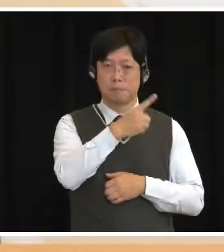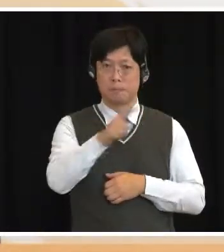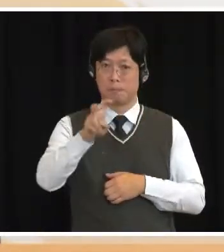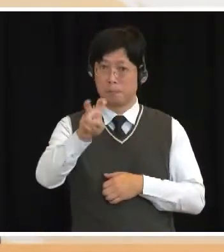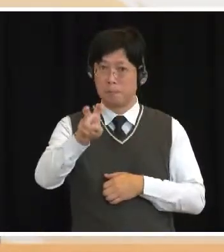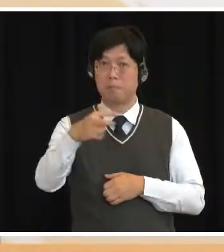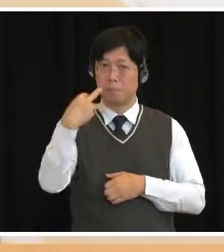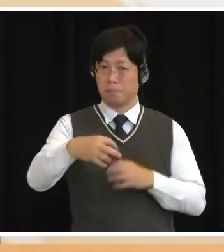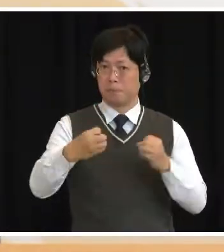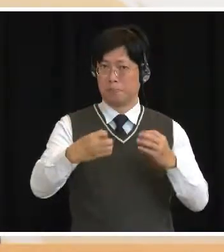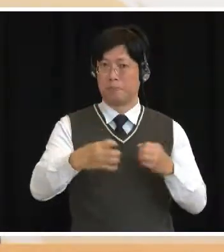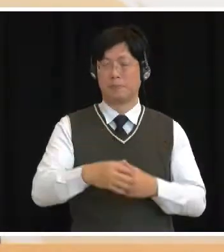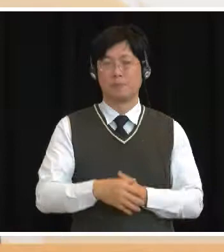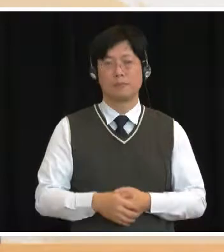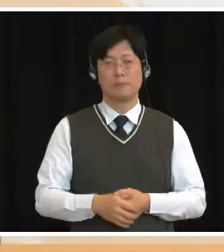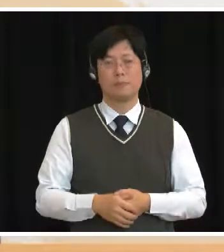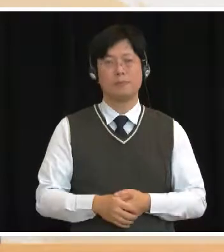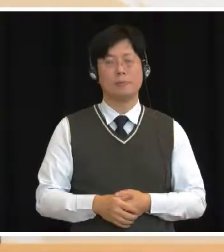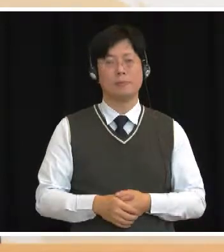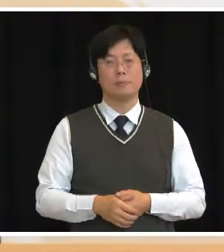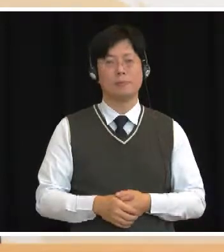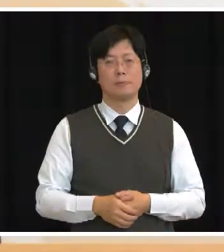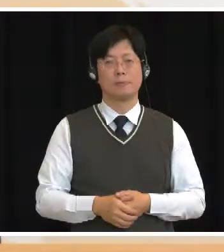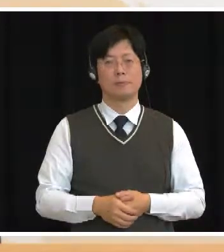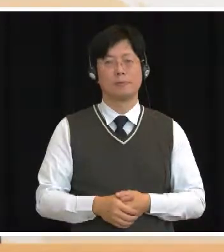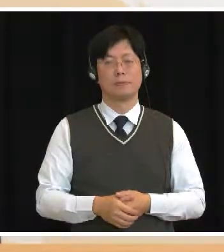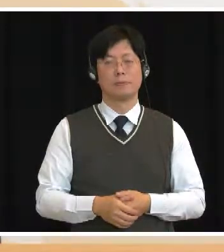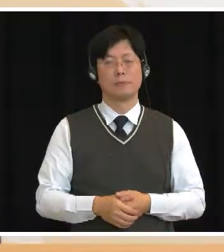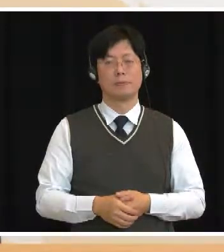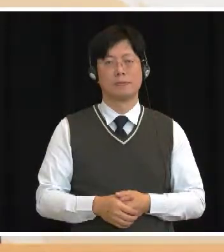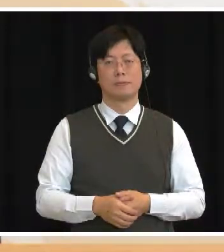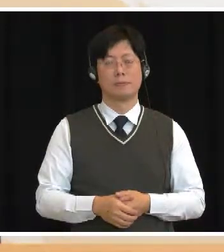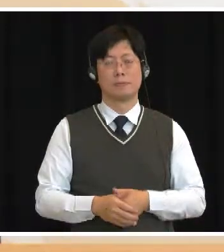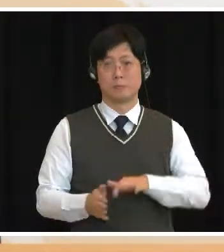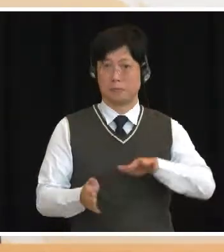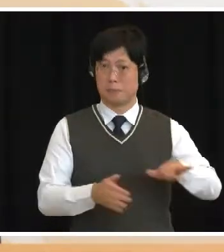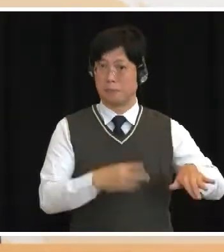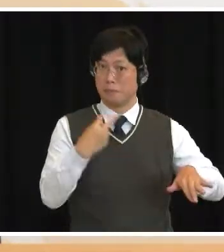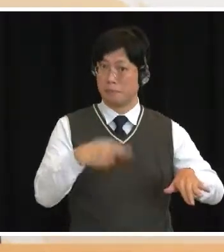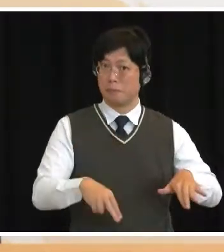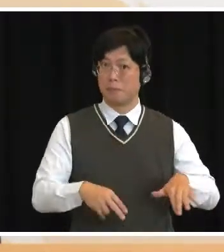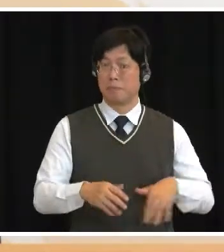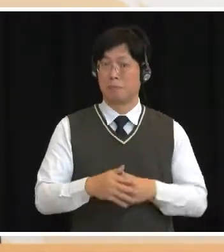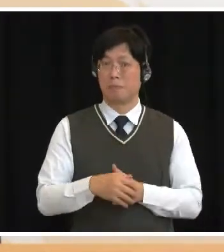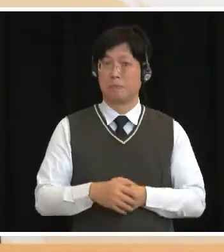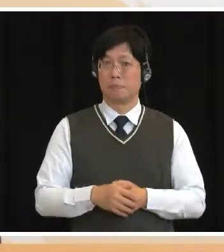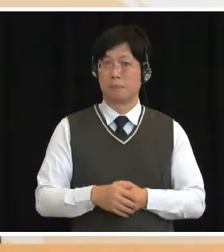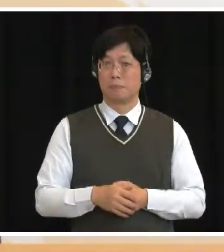the public at large, 62% thinks is necessary,